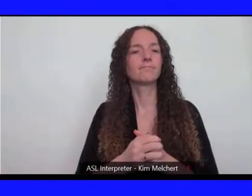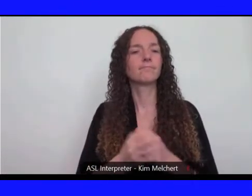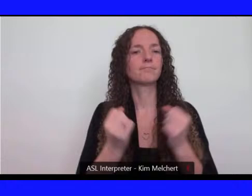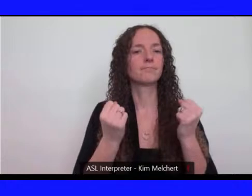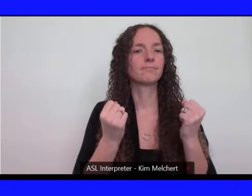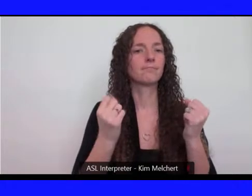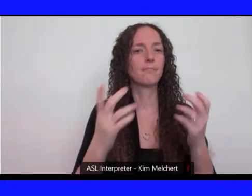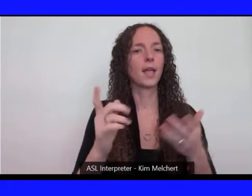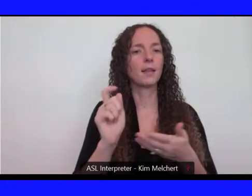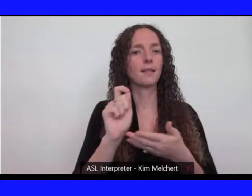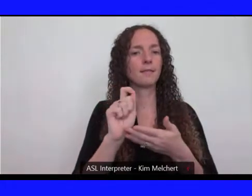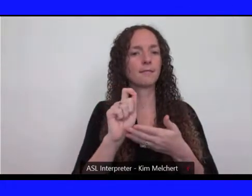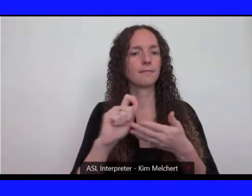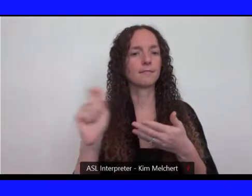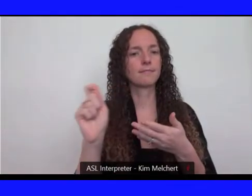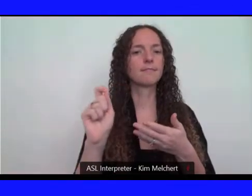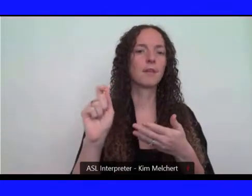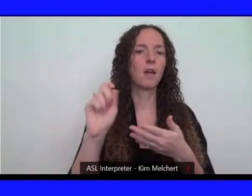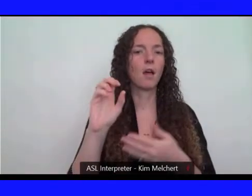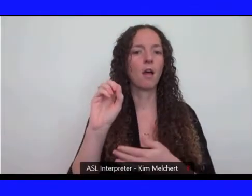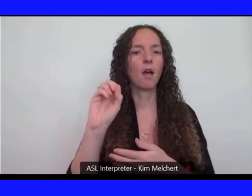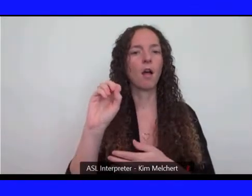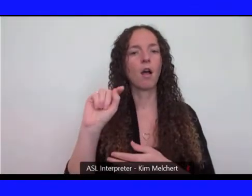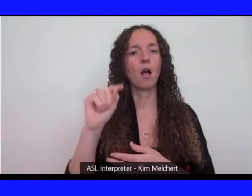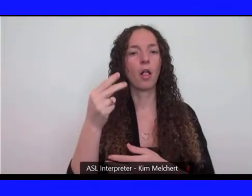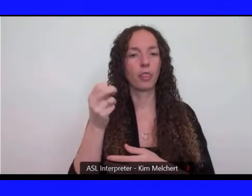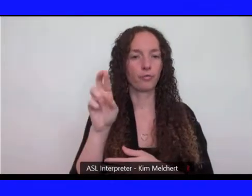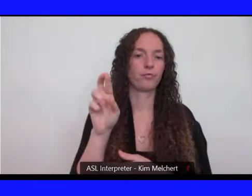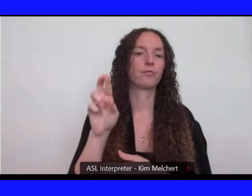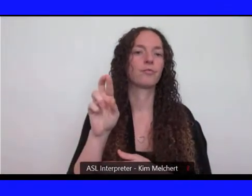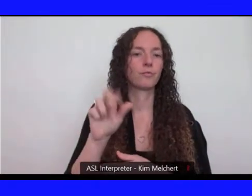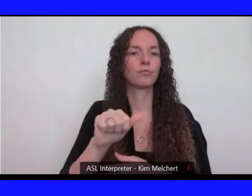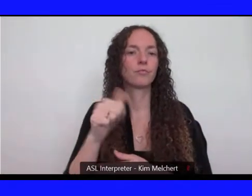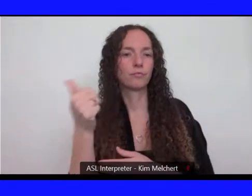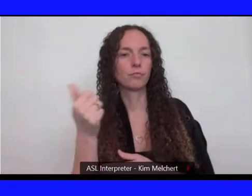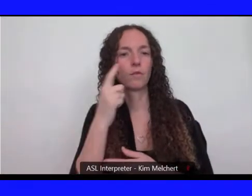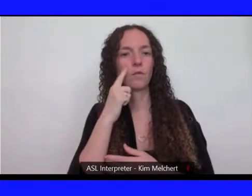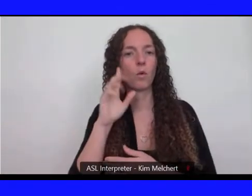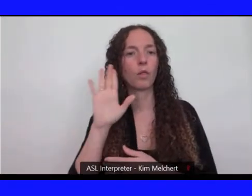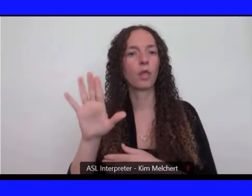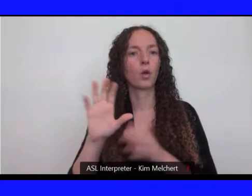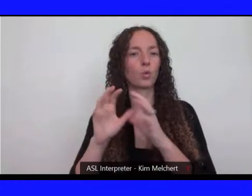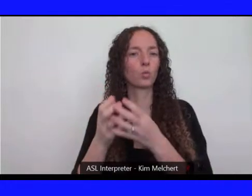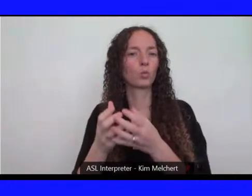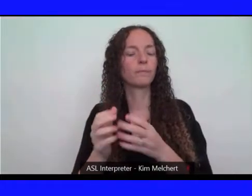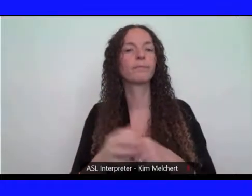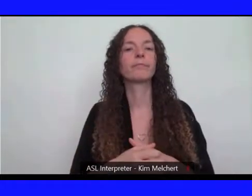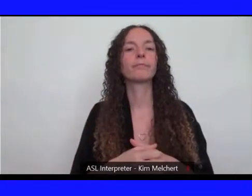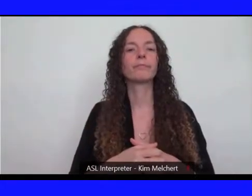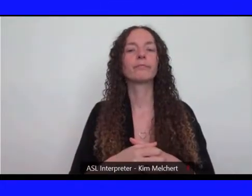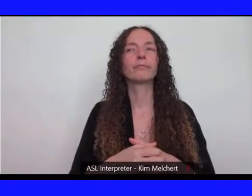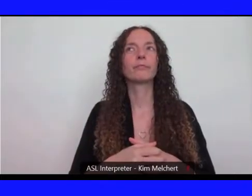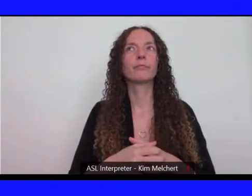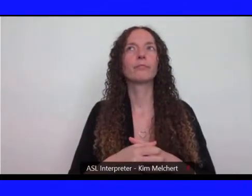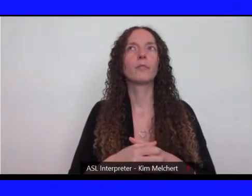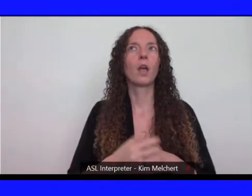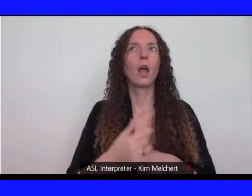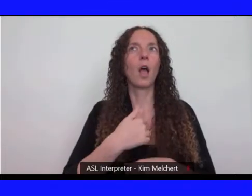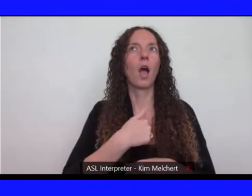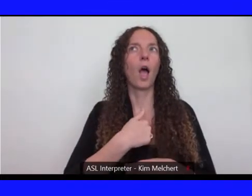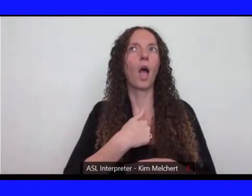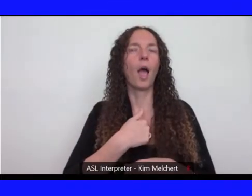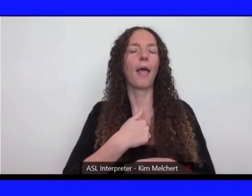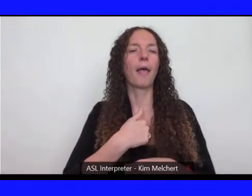and others have defined race. So I think until the definitions are addressed, and it's not by us, it's by